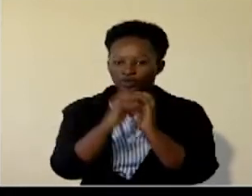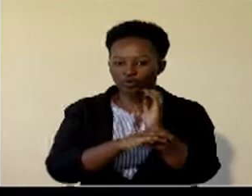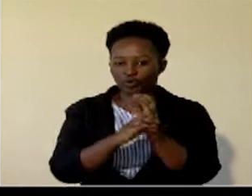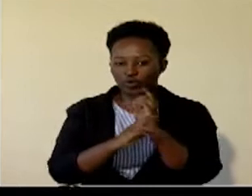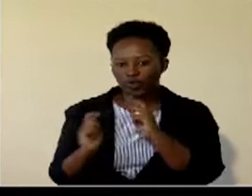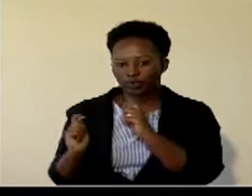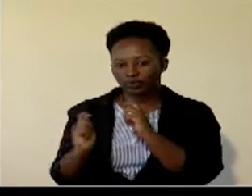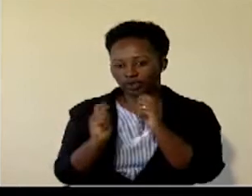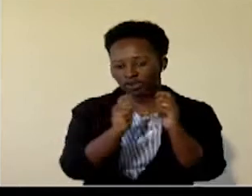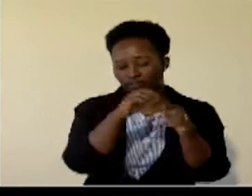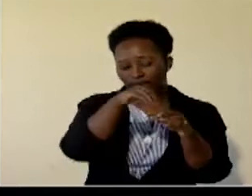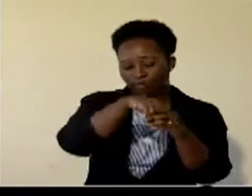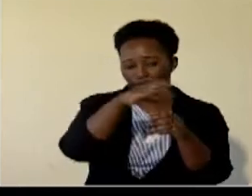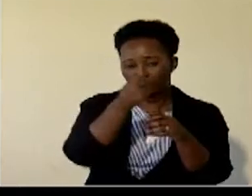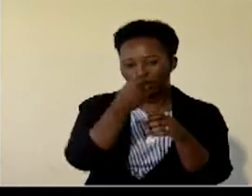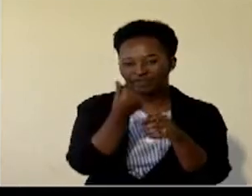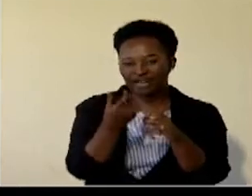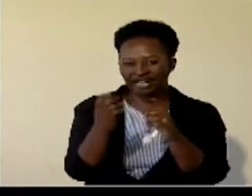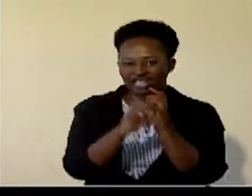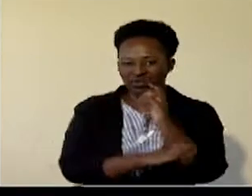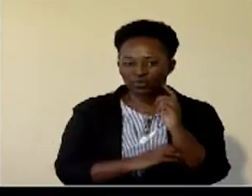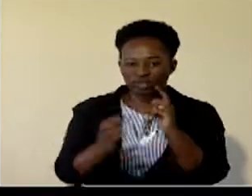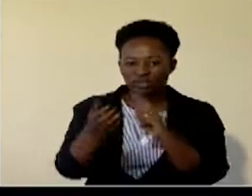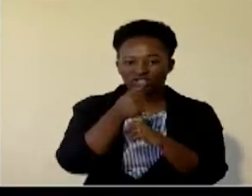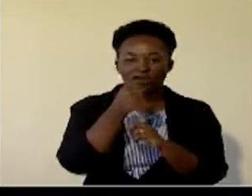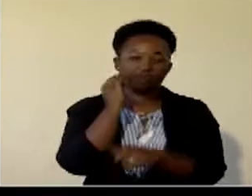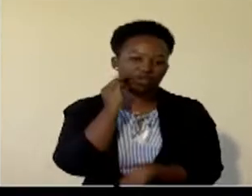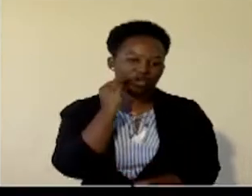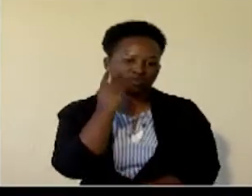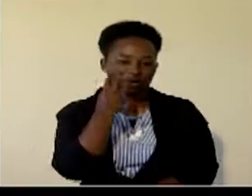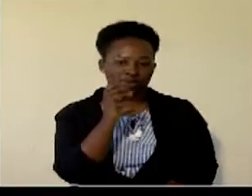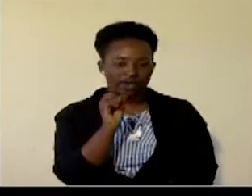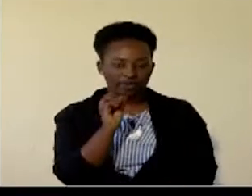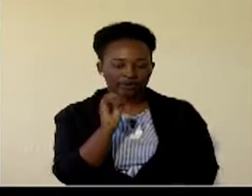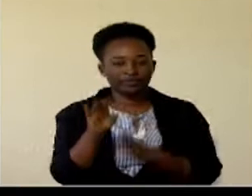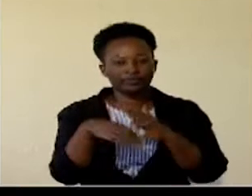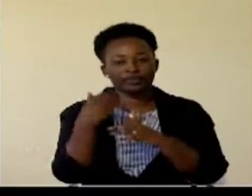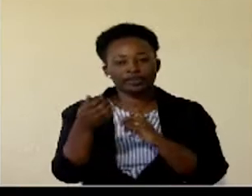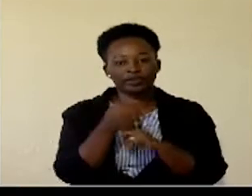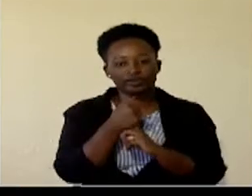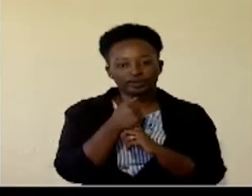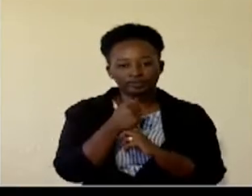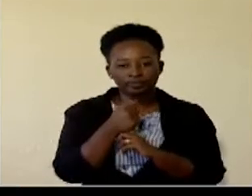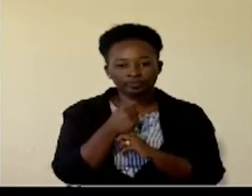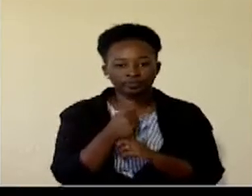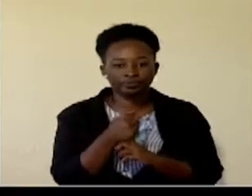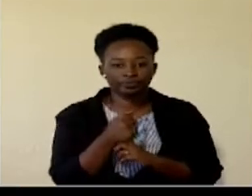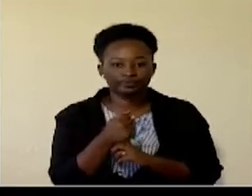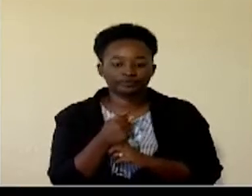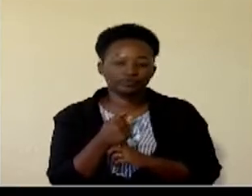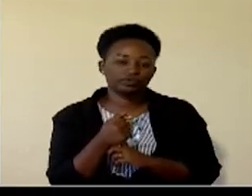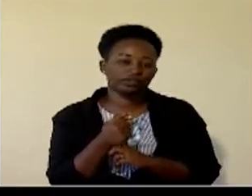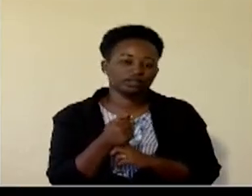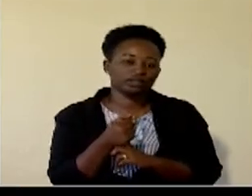million. To the country, what a country received is 20 million. And we get transfers into the country minus